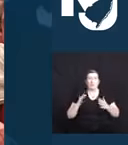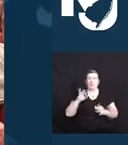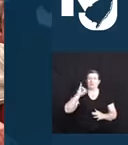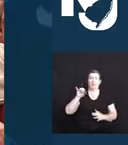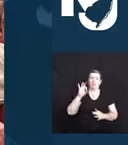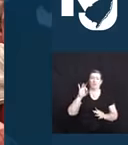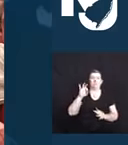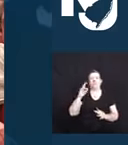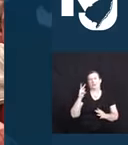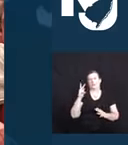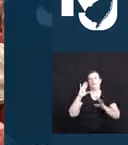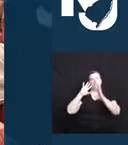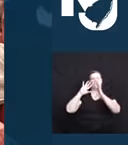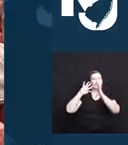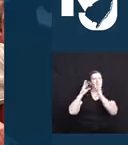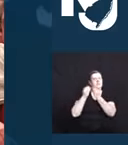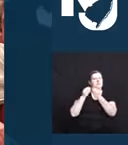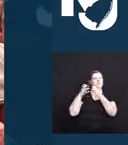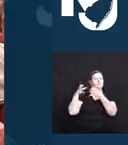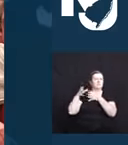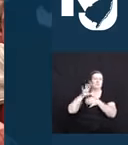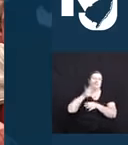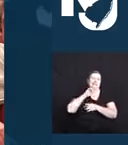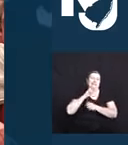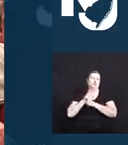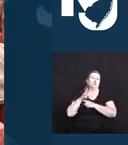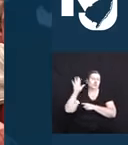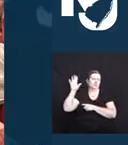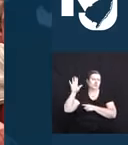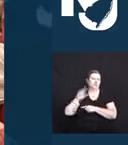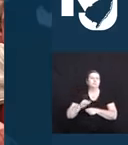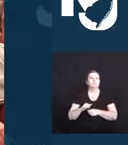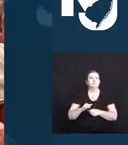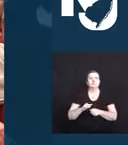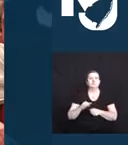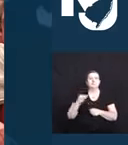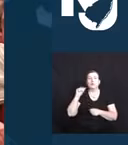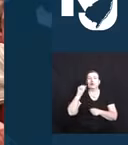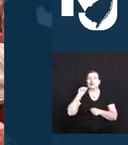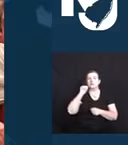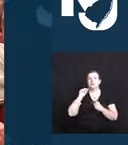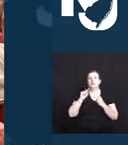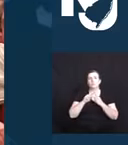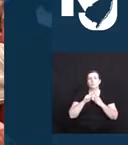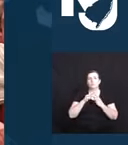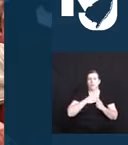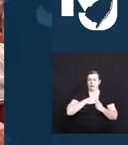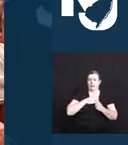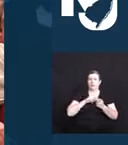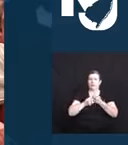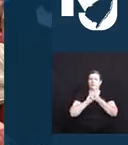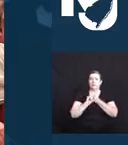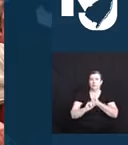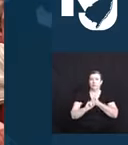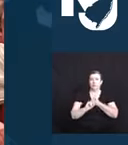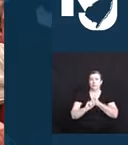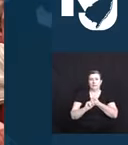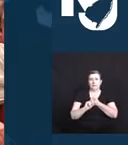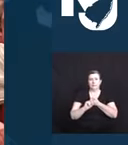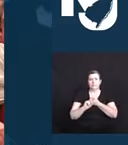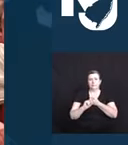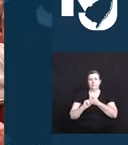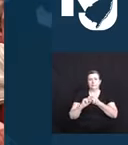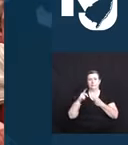and Ted Kennedy. She was also the aunt of my dear friend, former Congressman Patrick Kennedy, with whom I had a